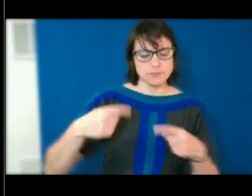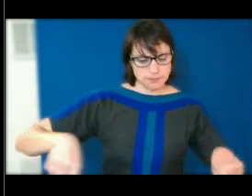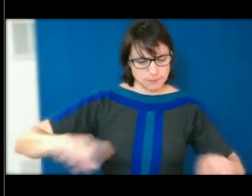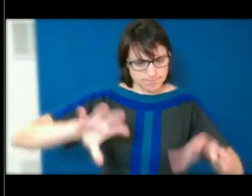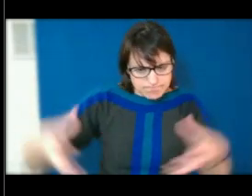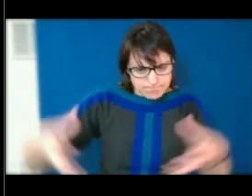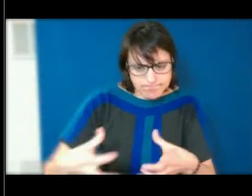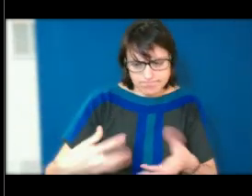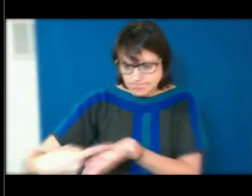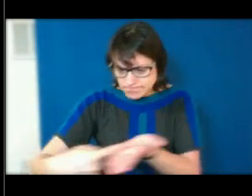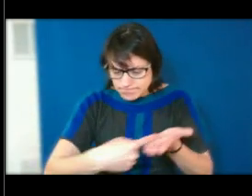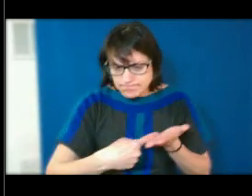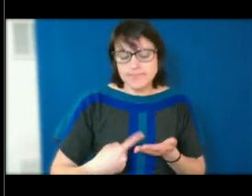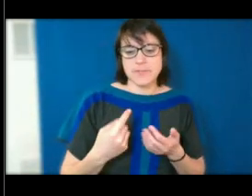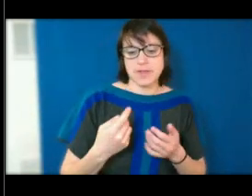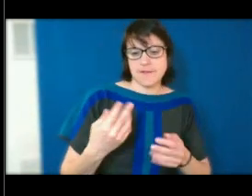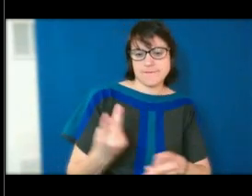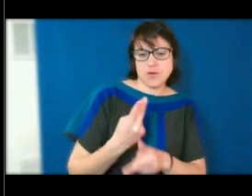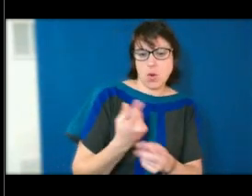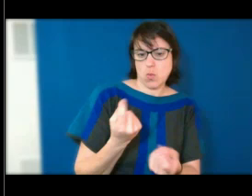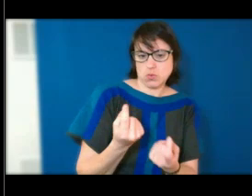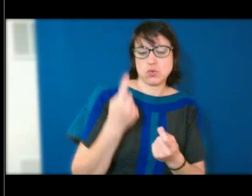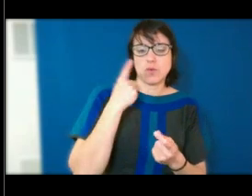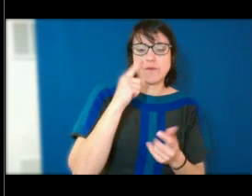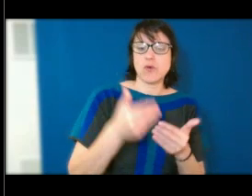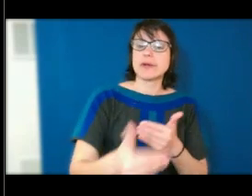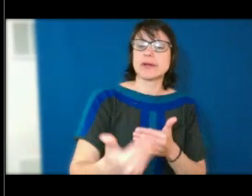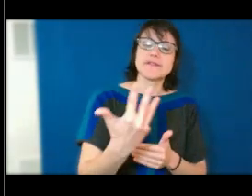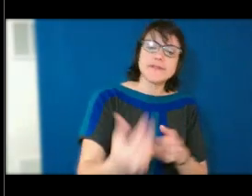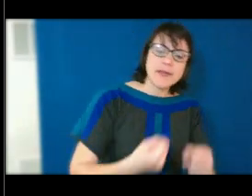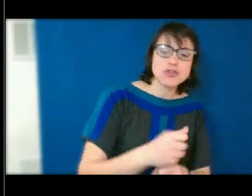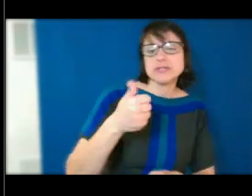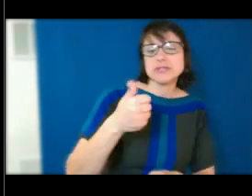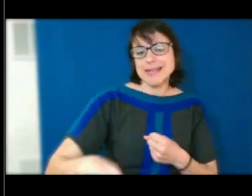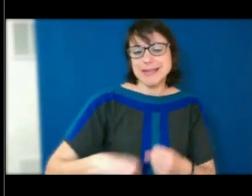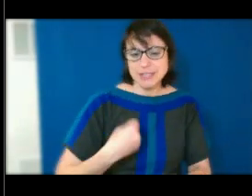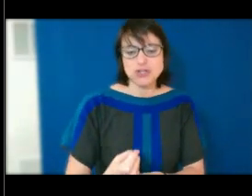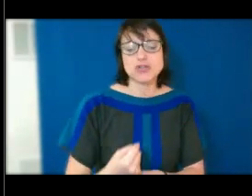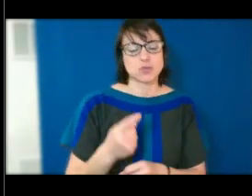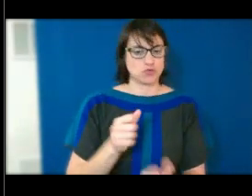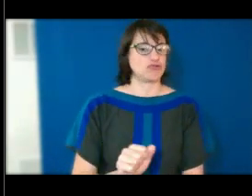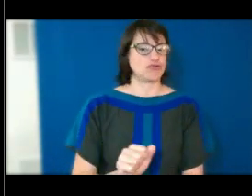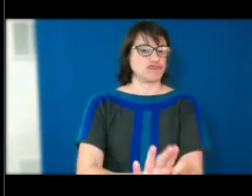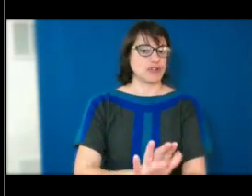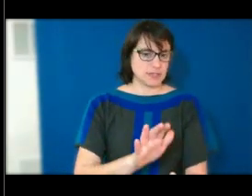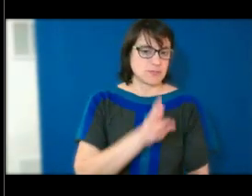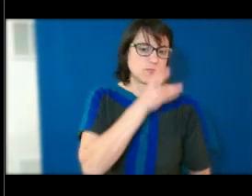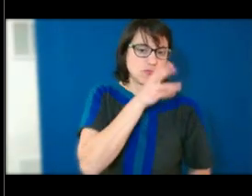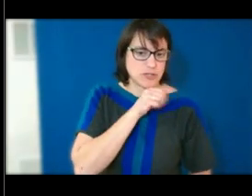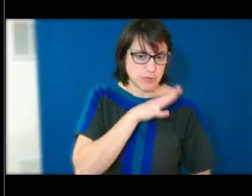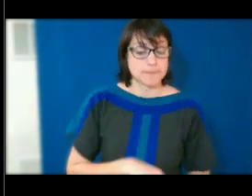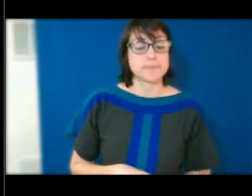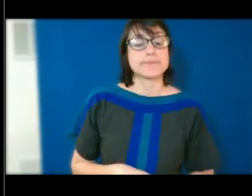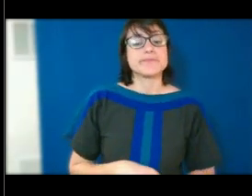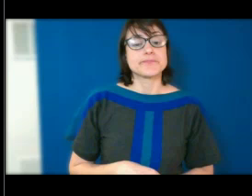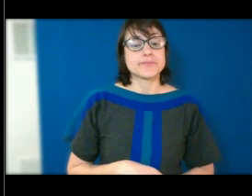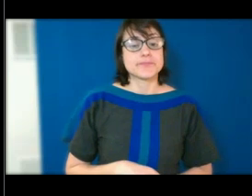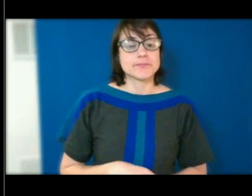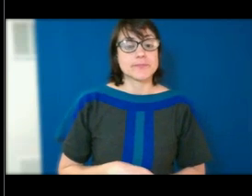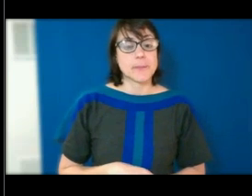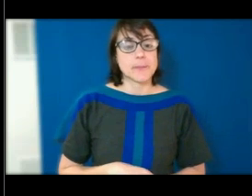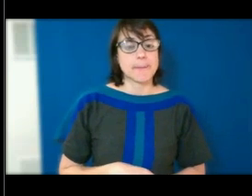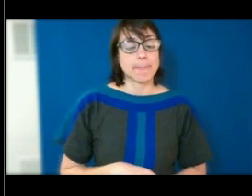to address marine debris. And so the Marine Debris Foundation, in its first few rounds of grant making that were